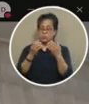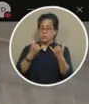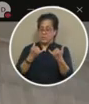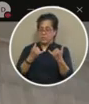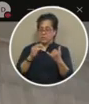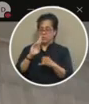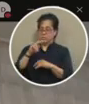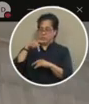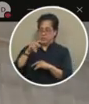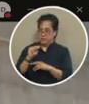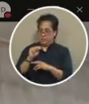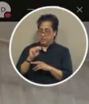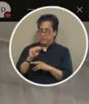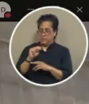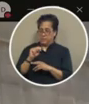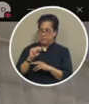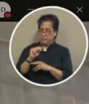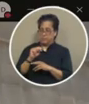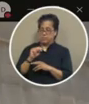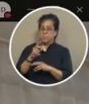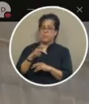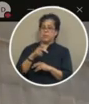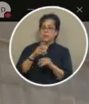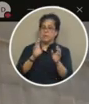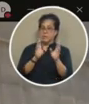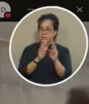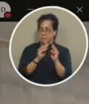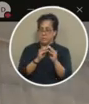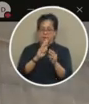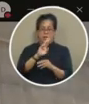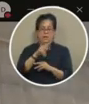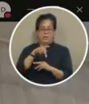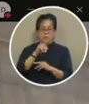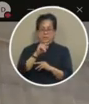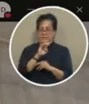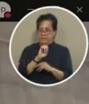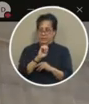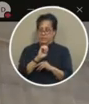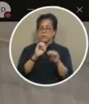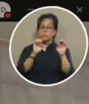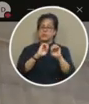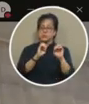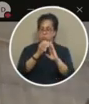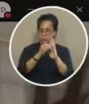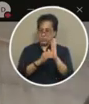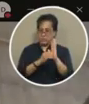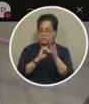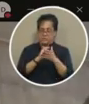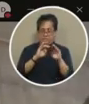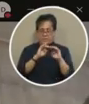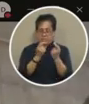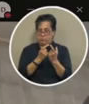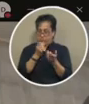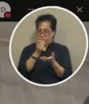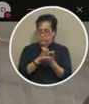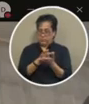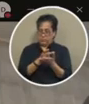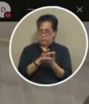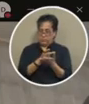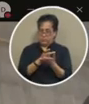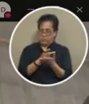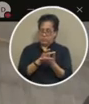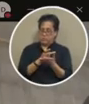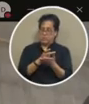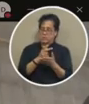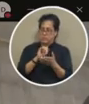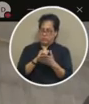urgent public necessity meeting is to update the emergency ordinance that council approved at the